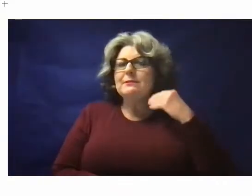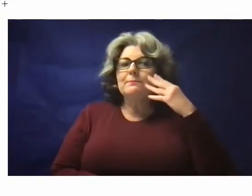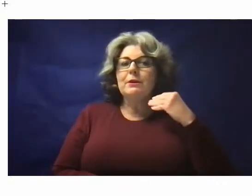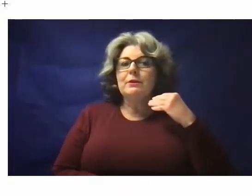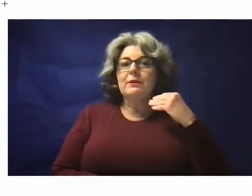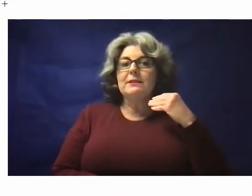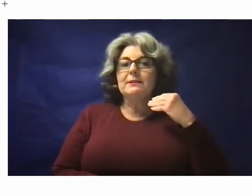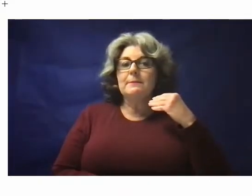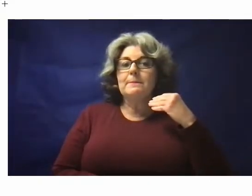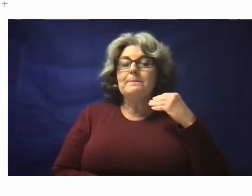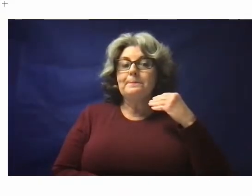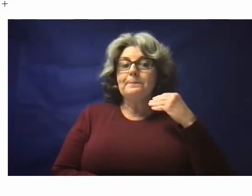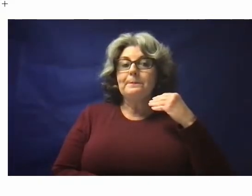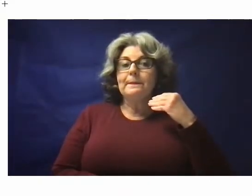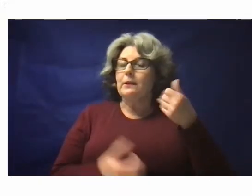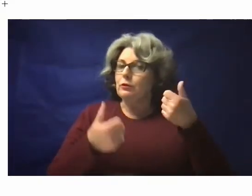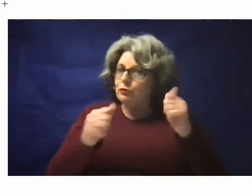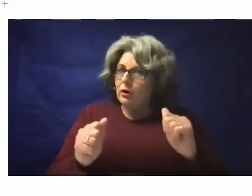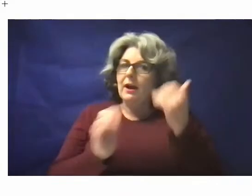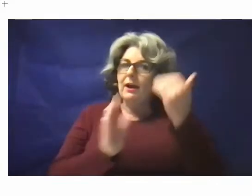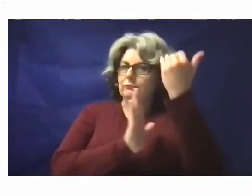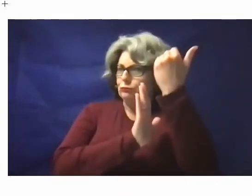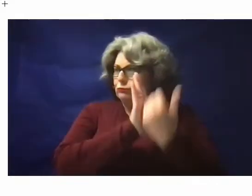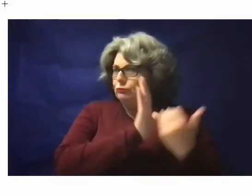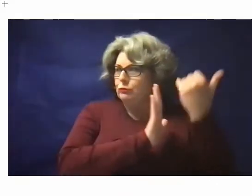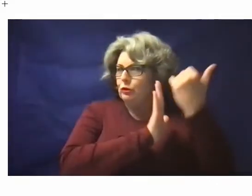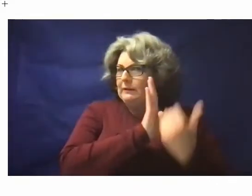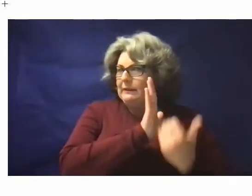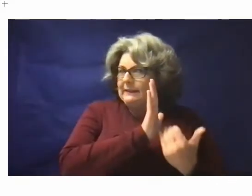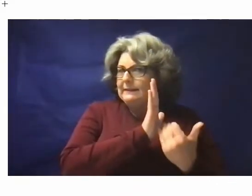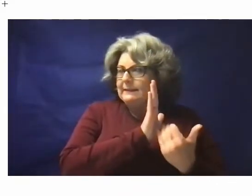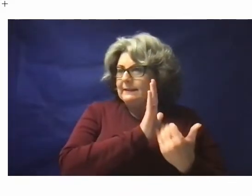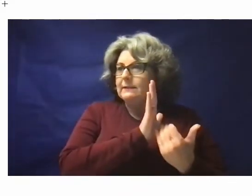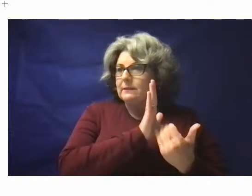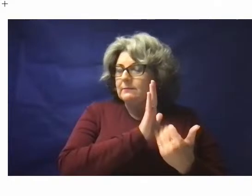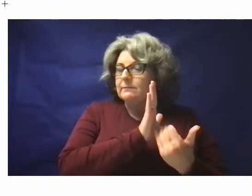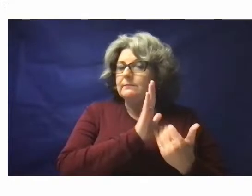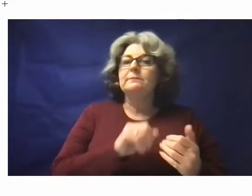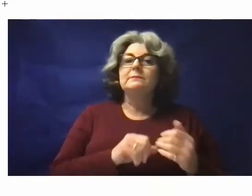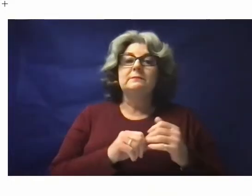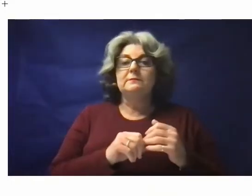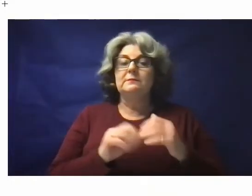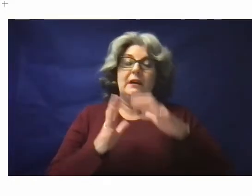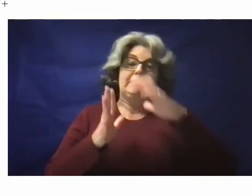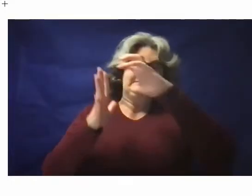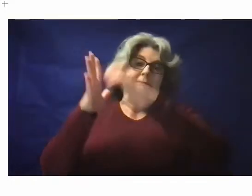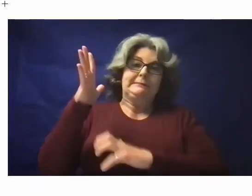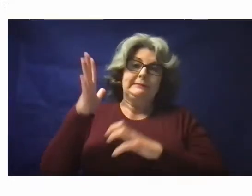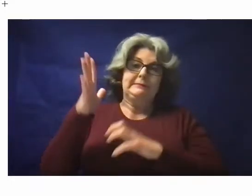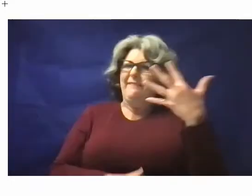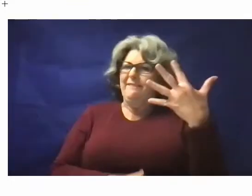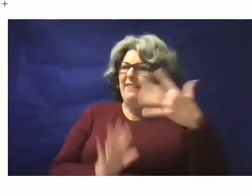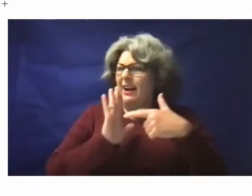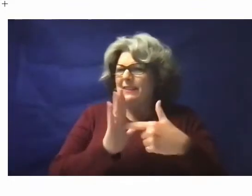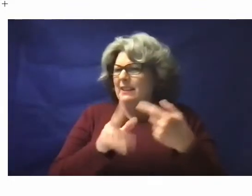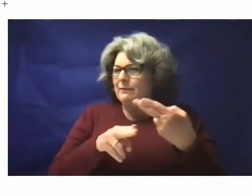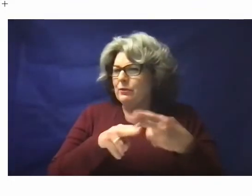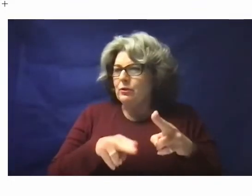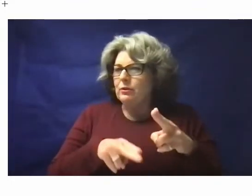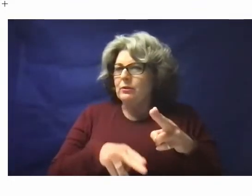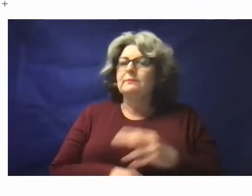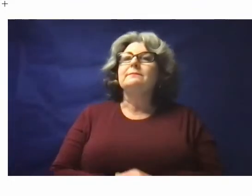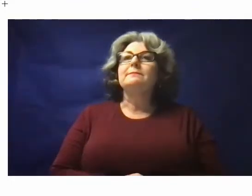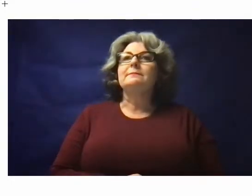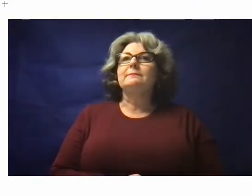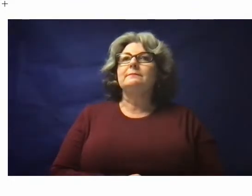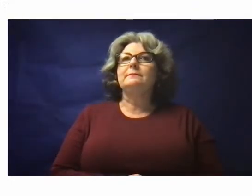of experience, try to list it. Maybe don't go too overboard, like list 5 examples for how many formulas that you